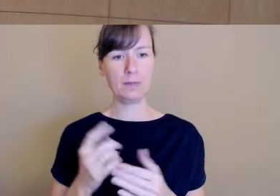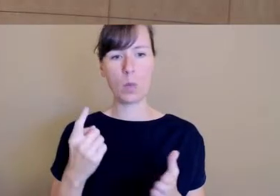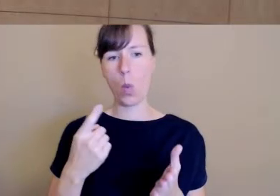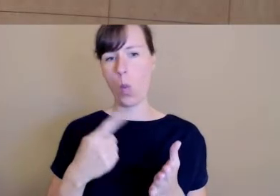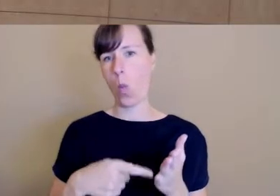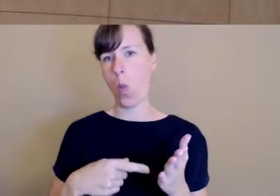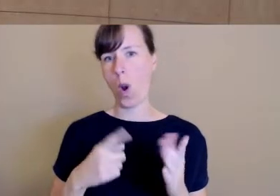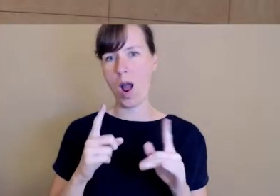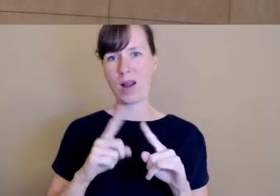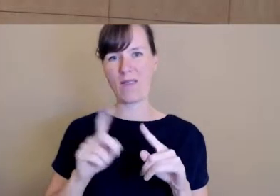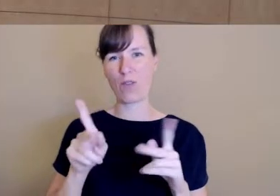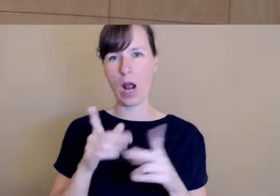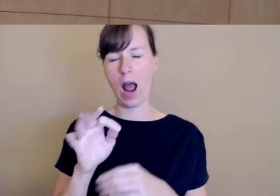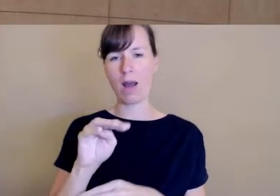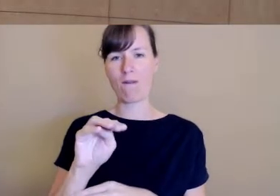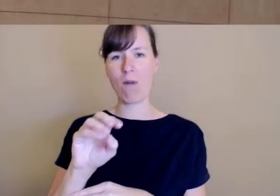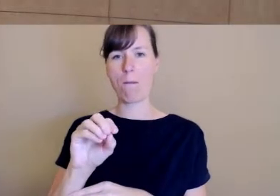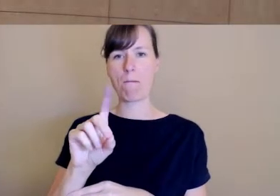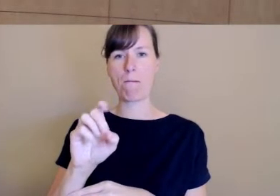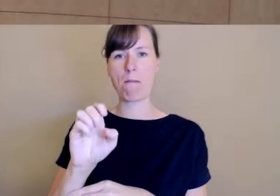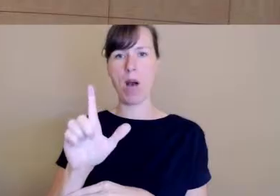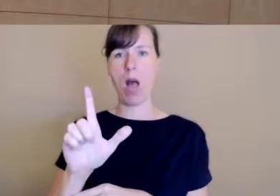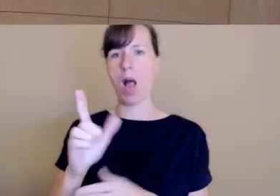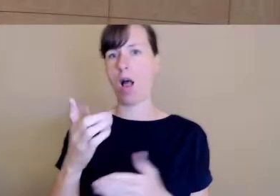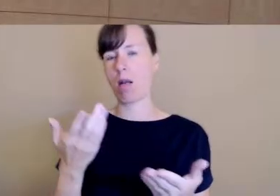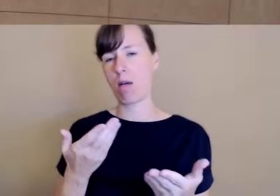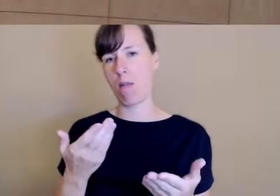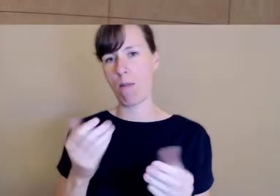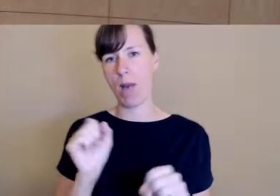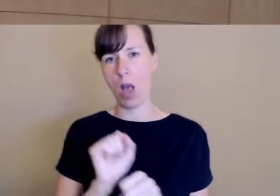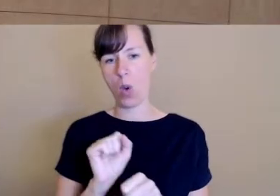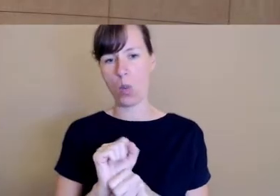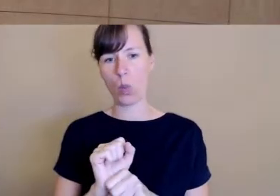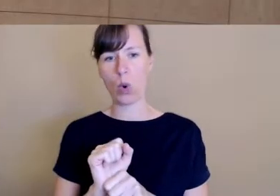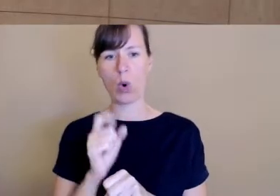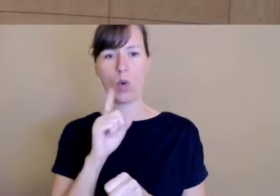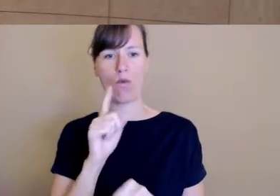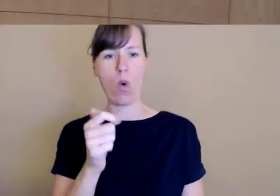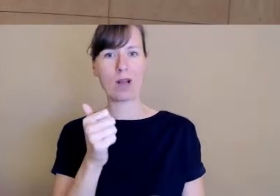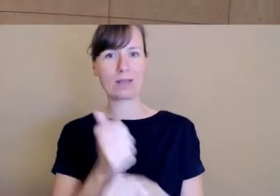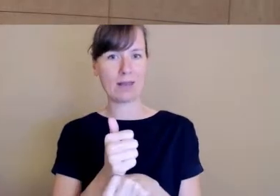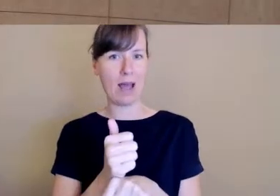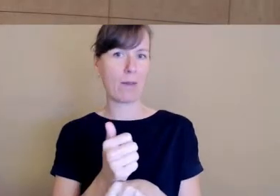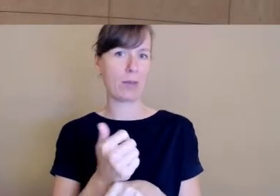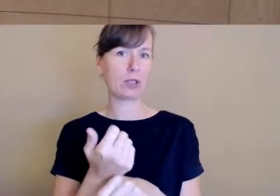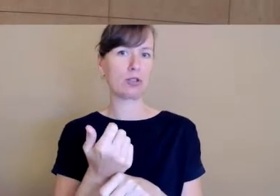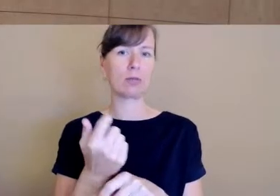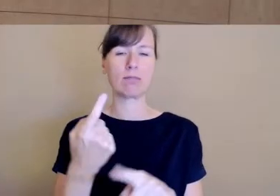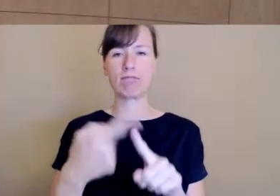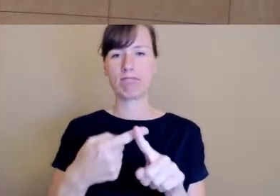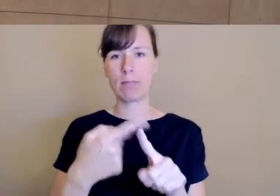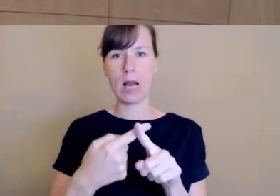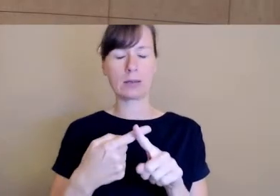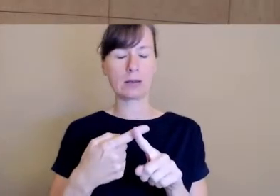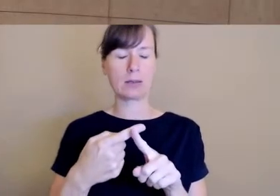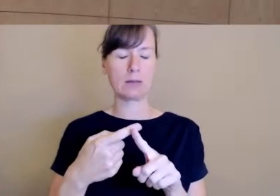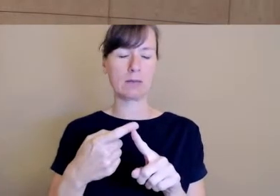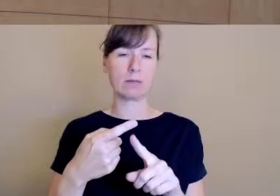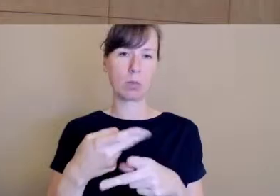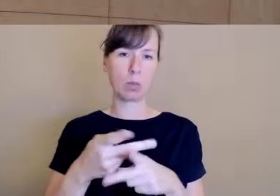for reestablishing a positive, productive working relationship with the Cheverly Green Infrastructure